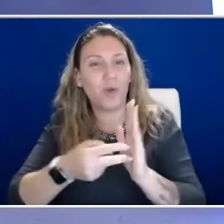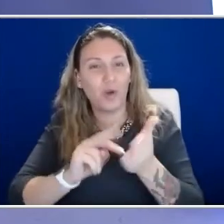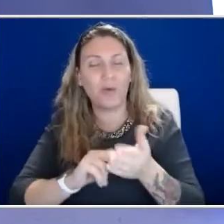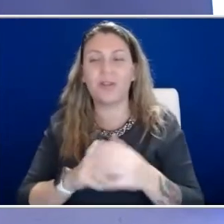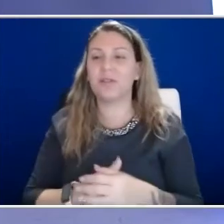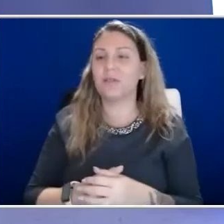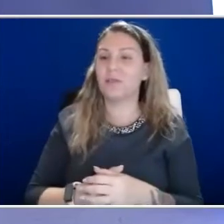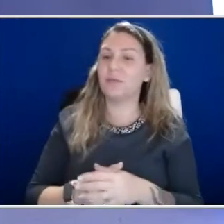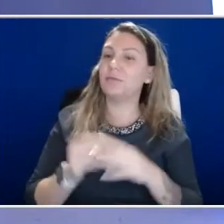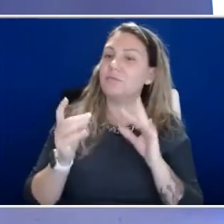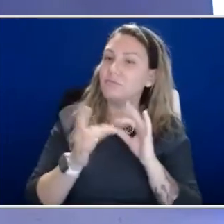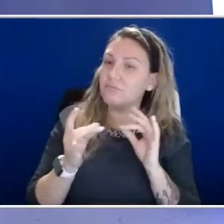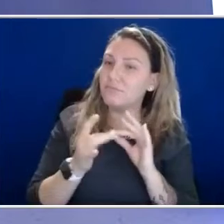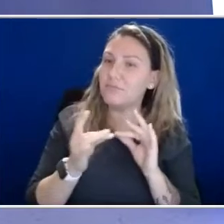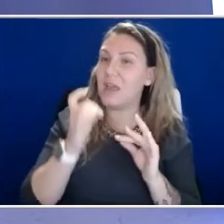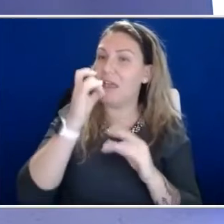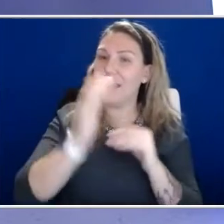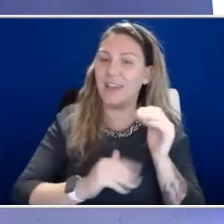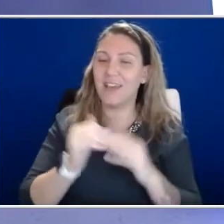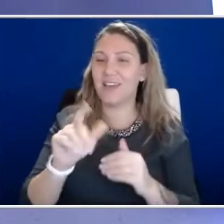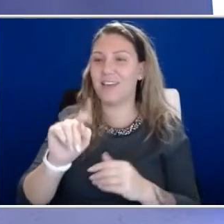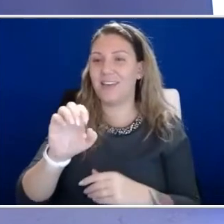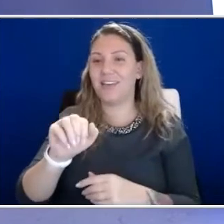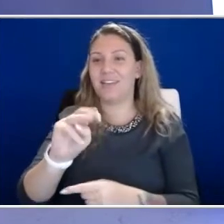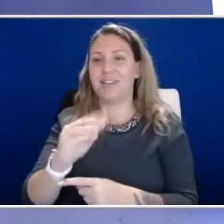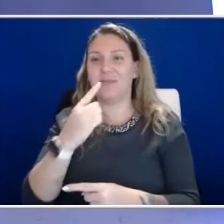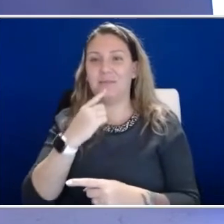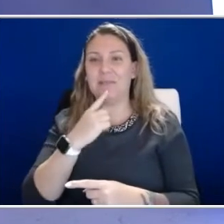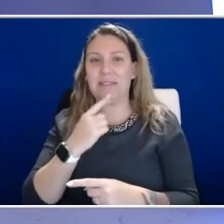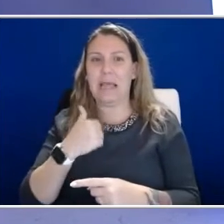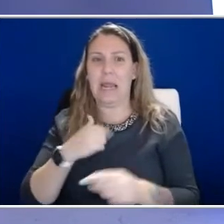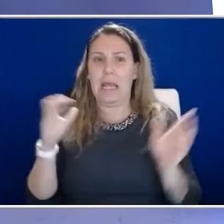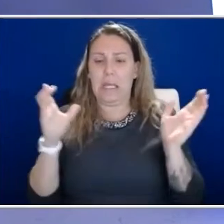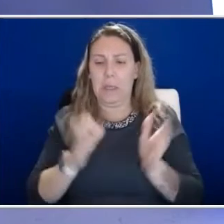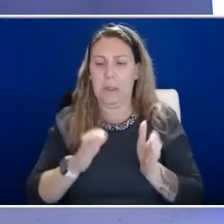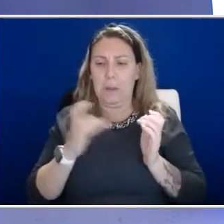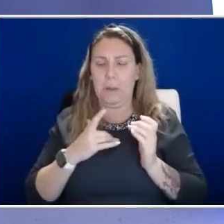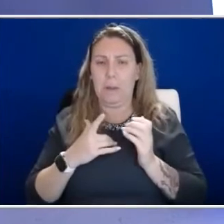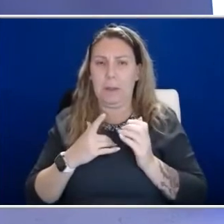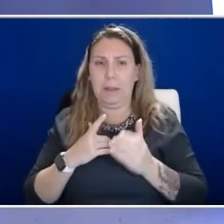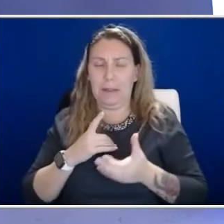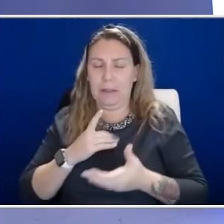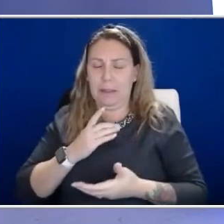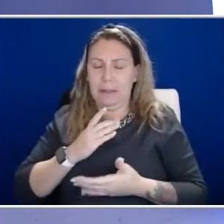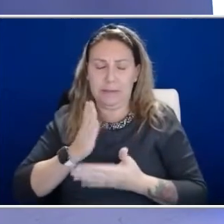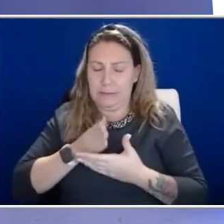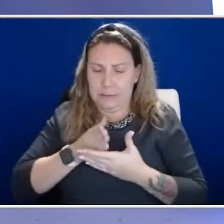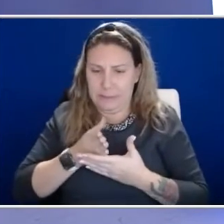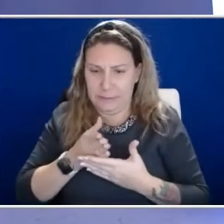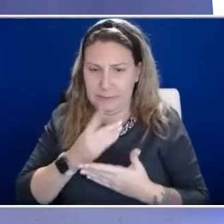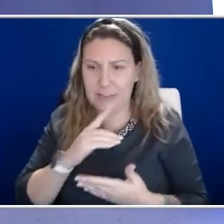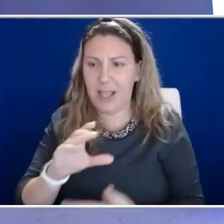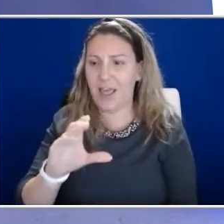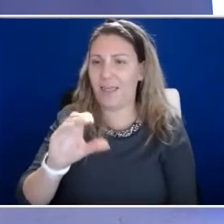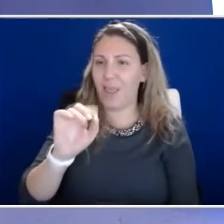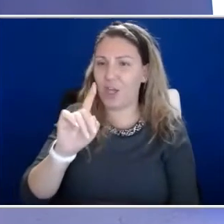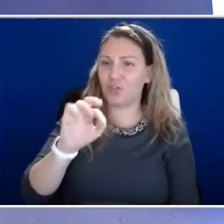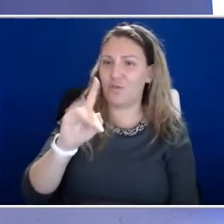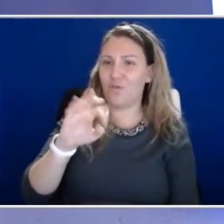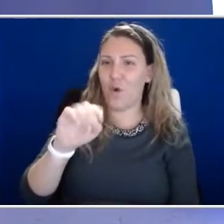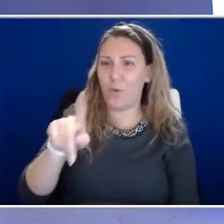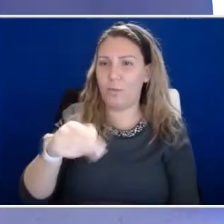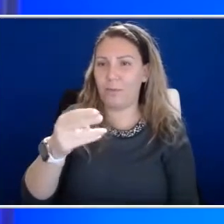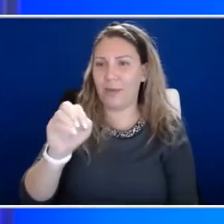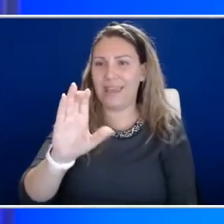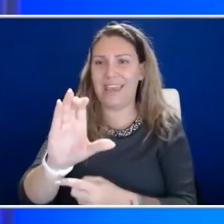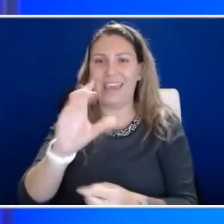of uncomfortable, Tom just said I'm claustrophobic. Might this treatment trigger that? I would imagine so, but yes. I don't want to speak out of turn, but it looked like